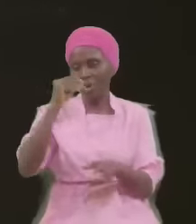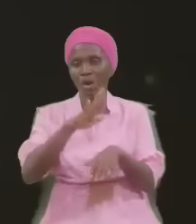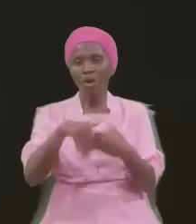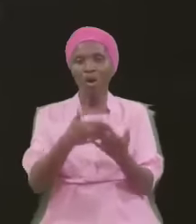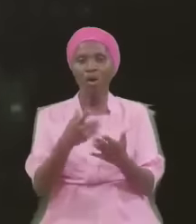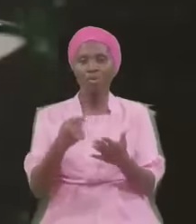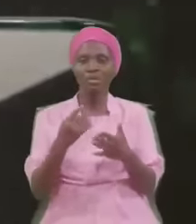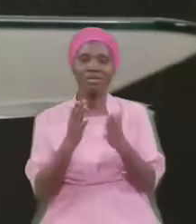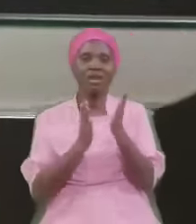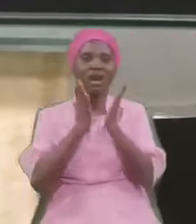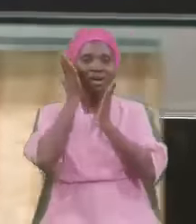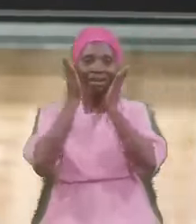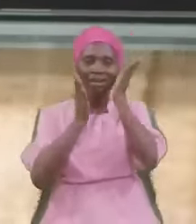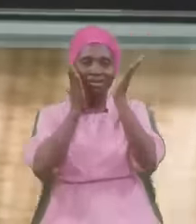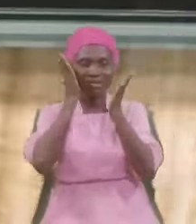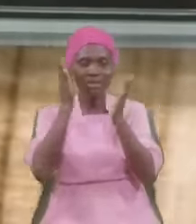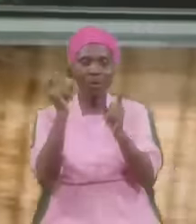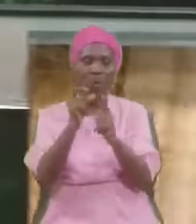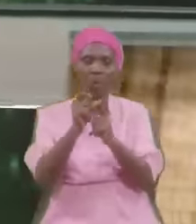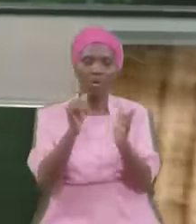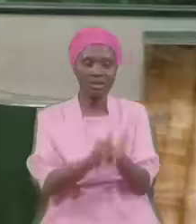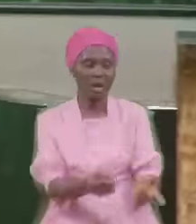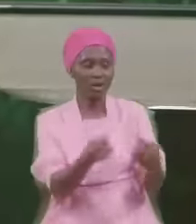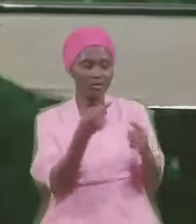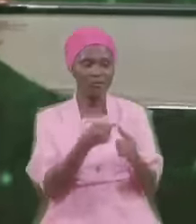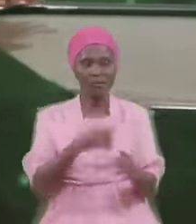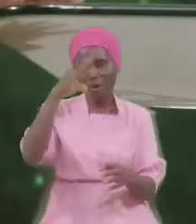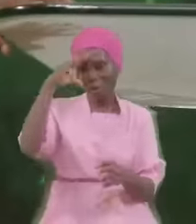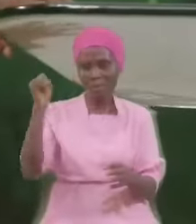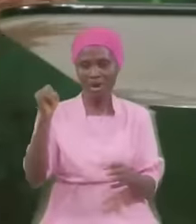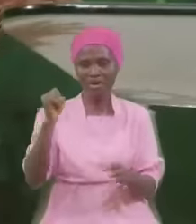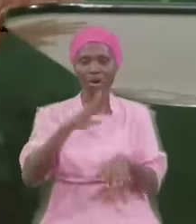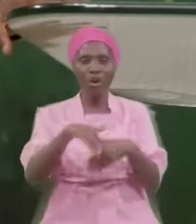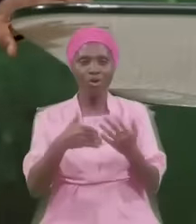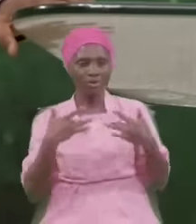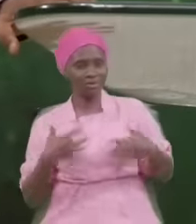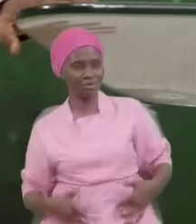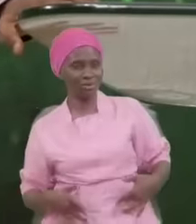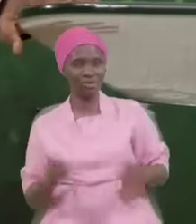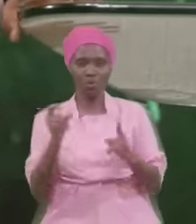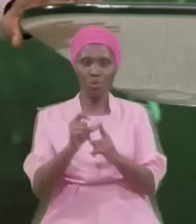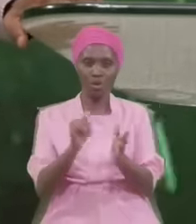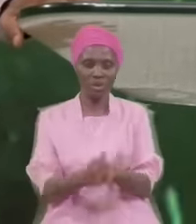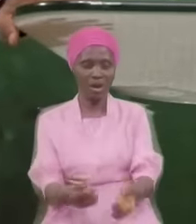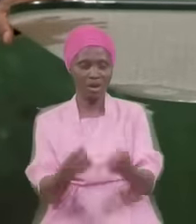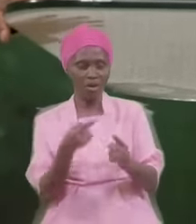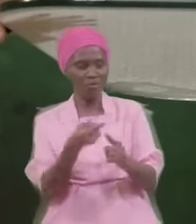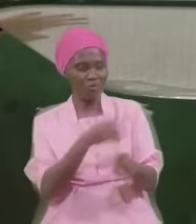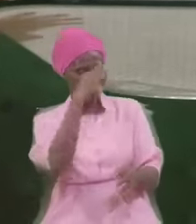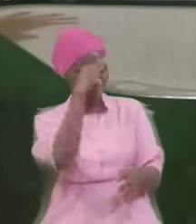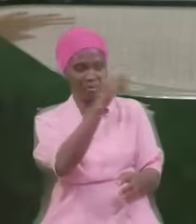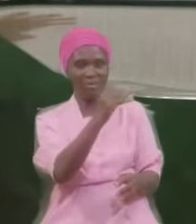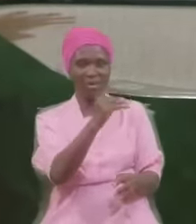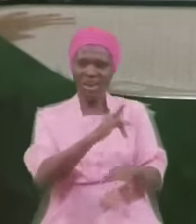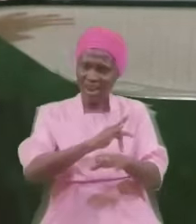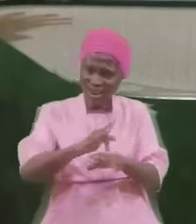words of men, all the threatening words of men. Kind of expunge them. Empty your heart, empty